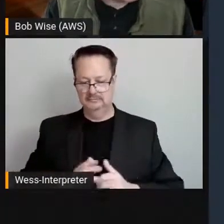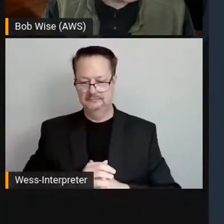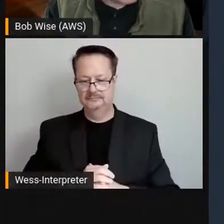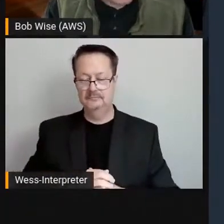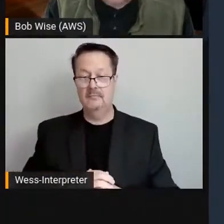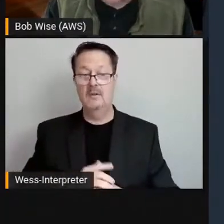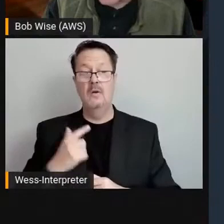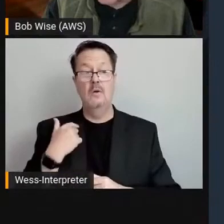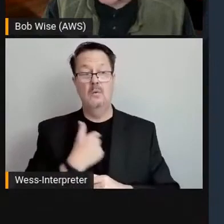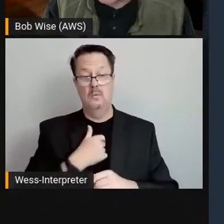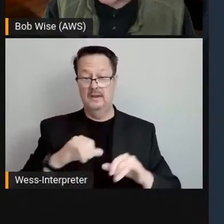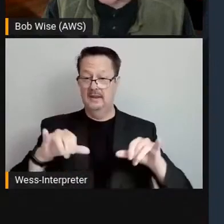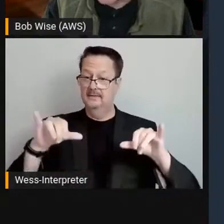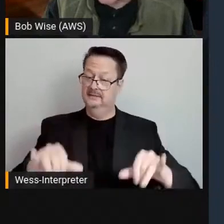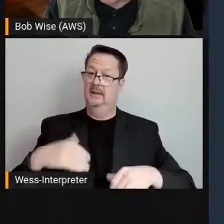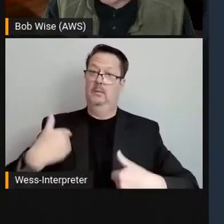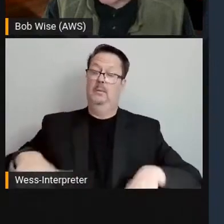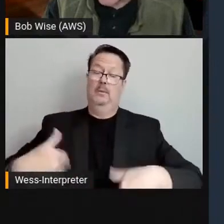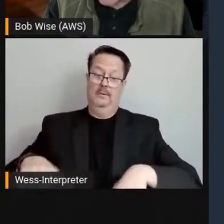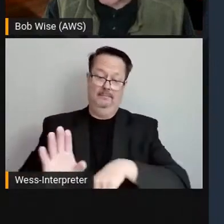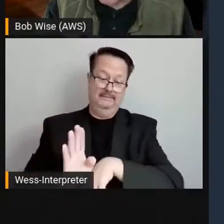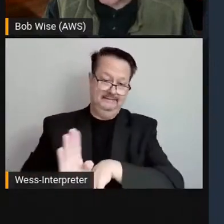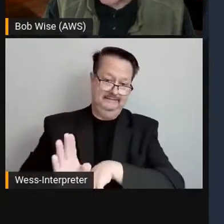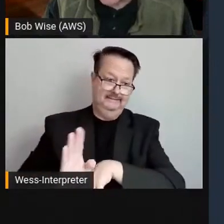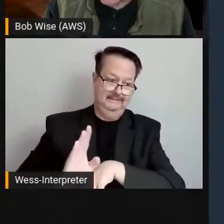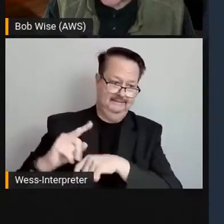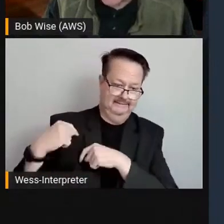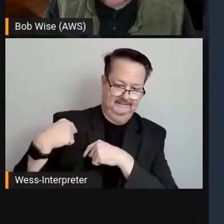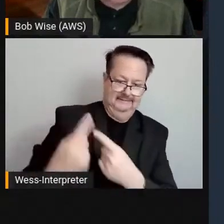We have stayed very busy since the last Container Day.